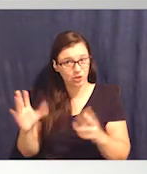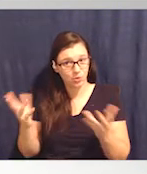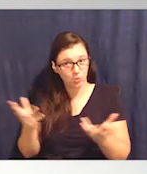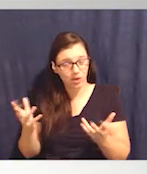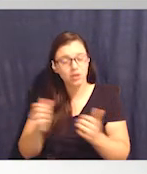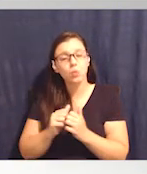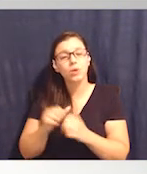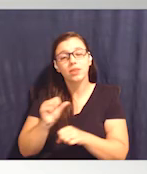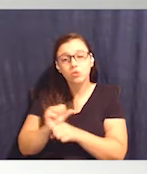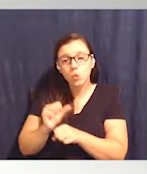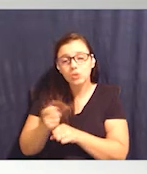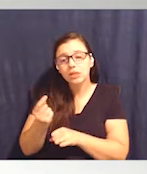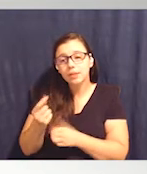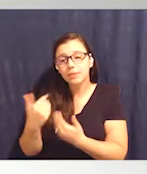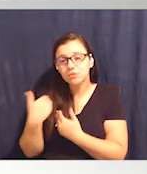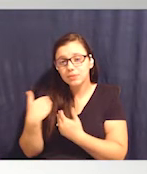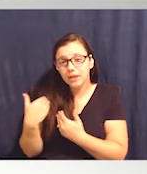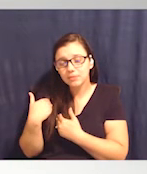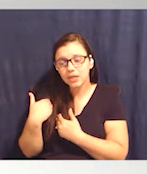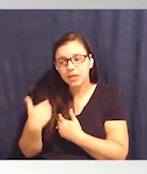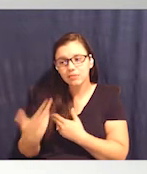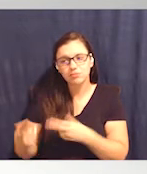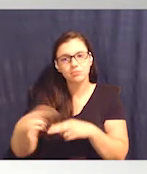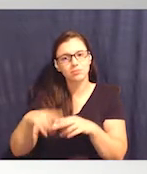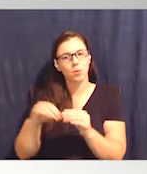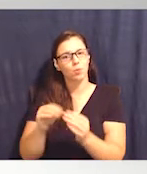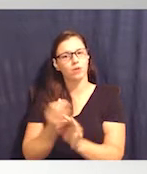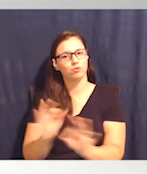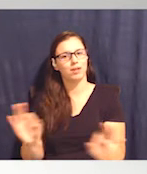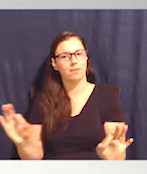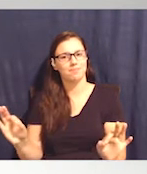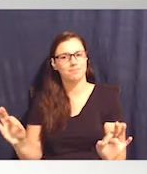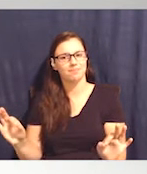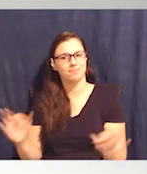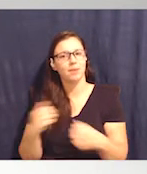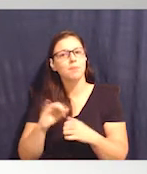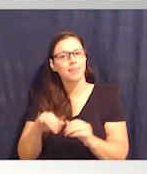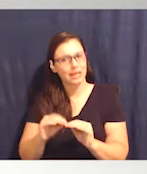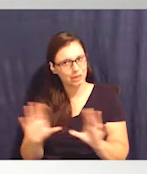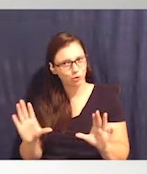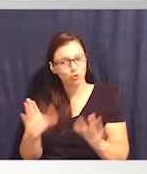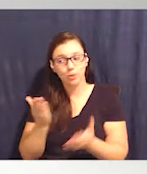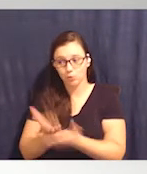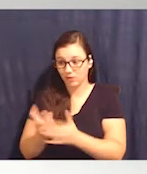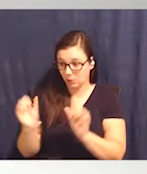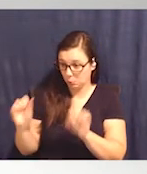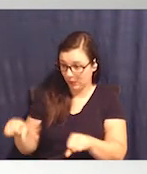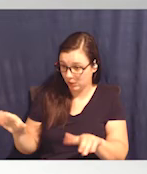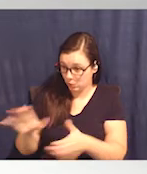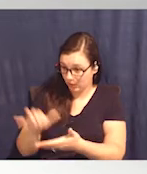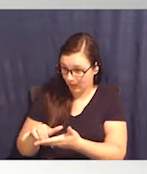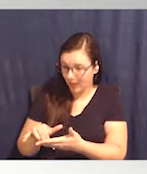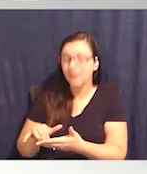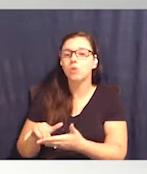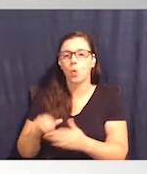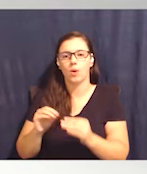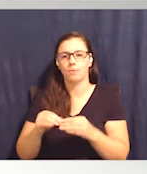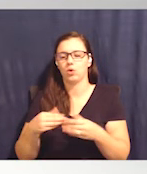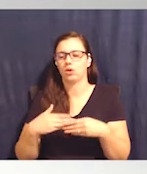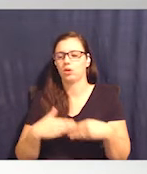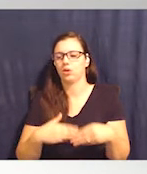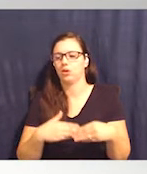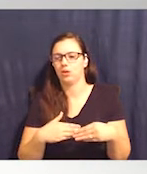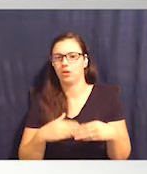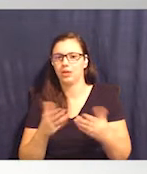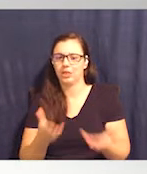responsibility, comes more freedom. You're proving you're able to do this, so there's more here for you to be able to do. I hate to say carrot